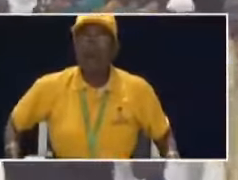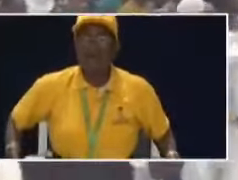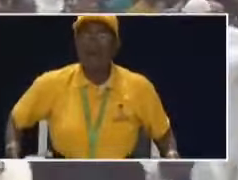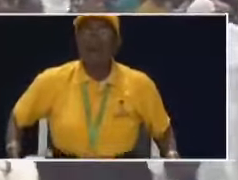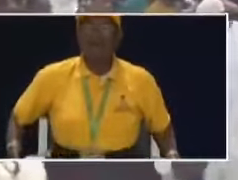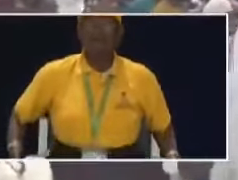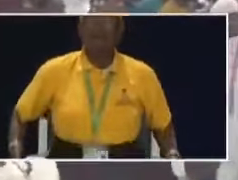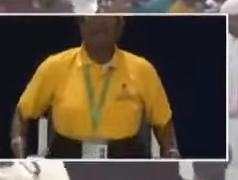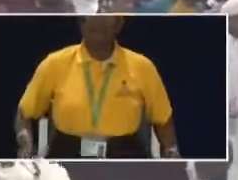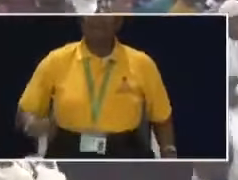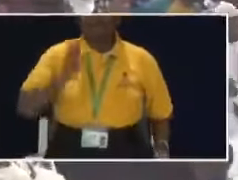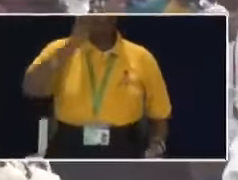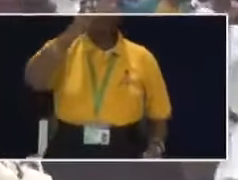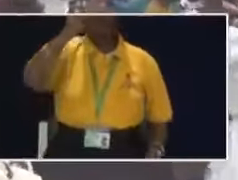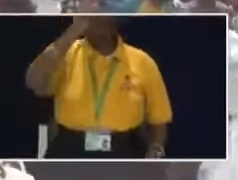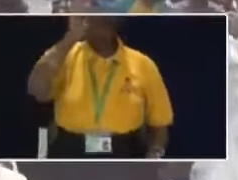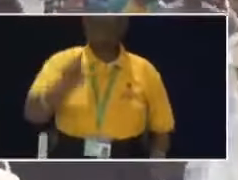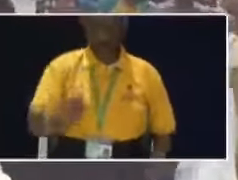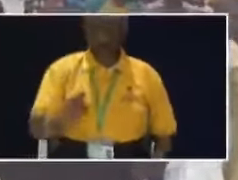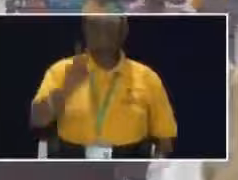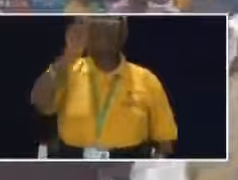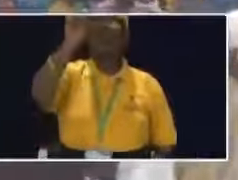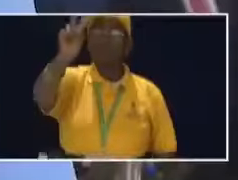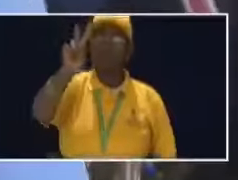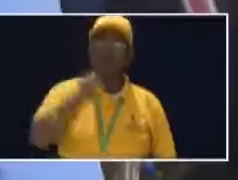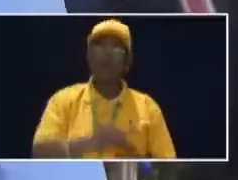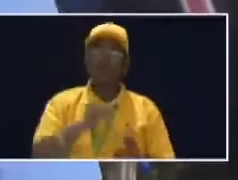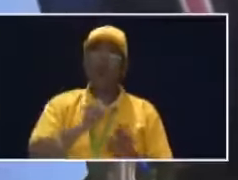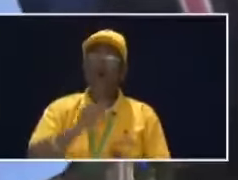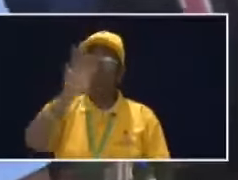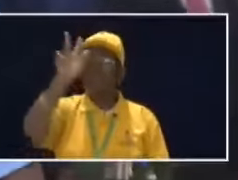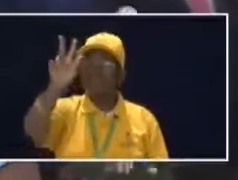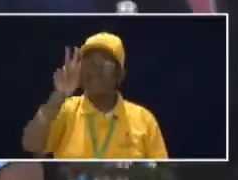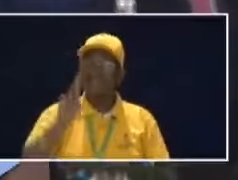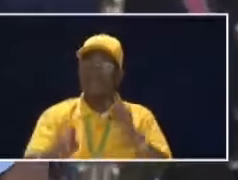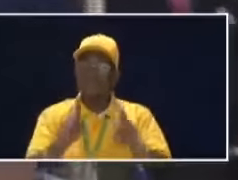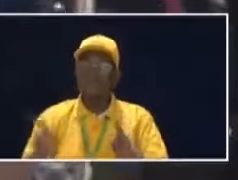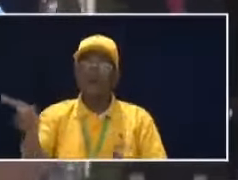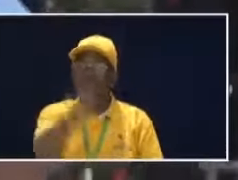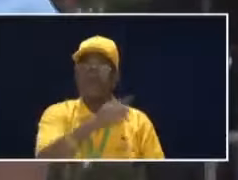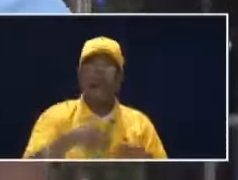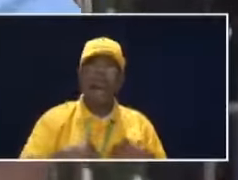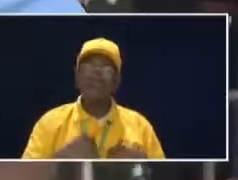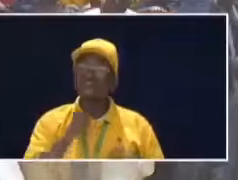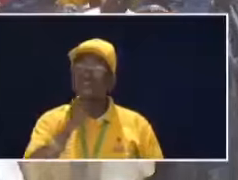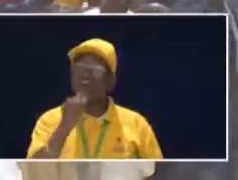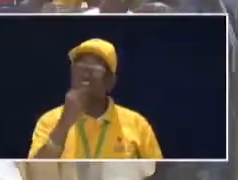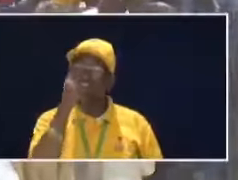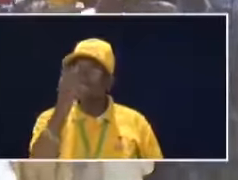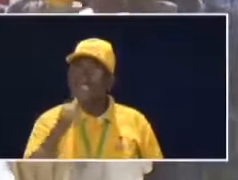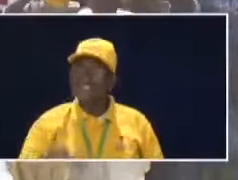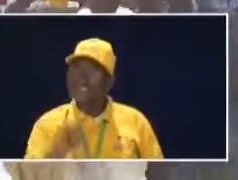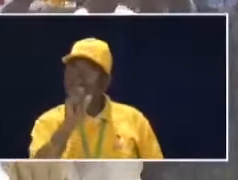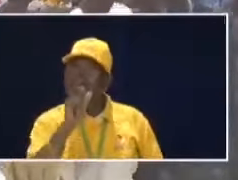I want you to shake hands with two or three people you have not seen yet this year and say, Happy New Year. God bless you.